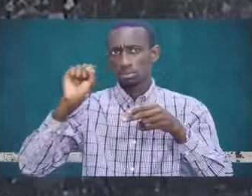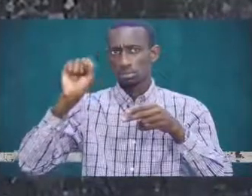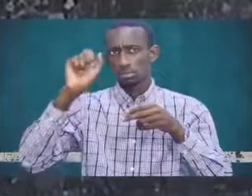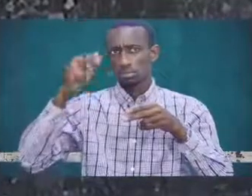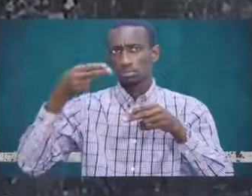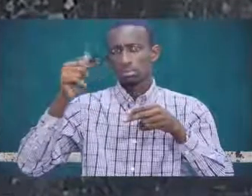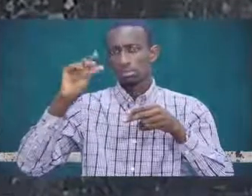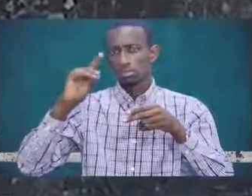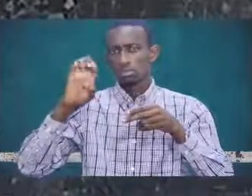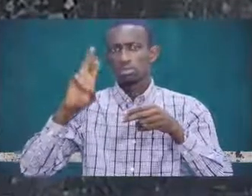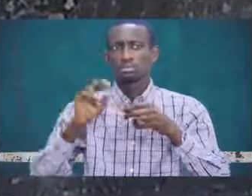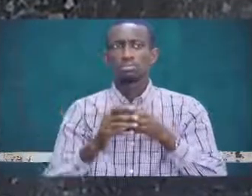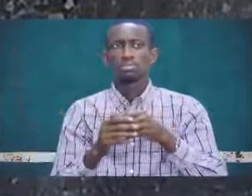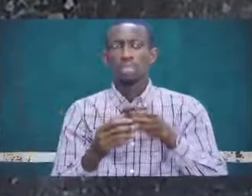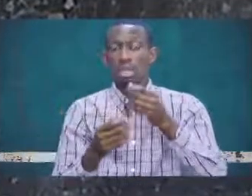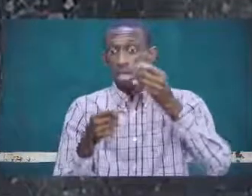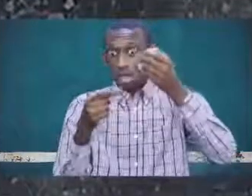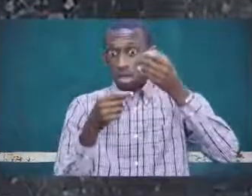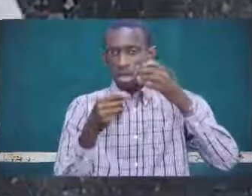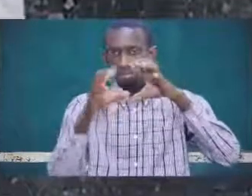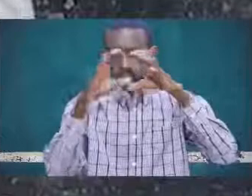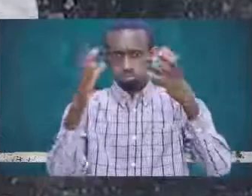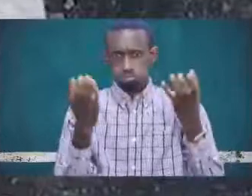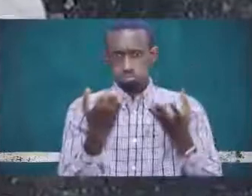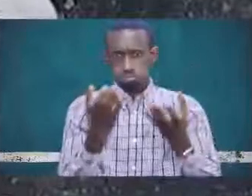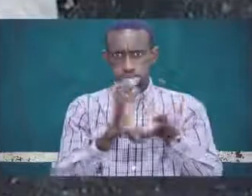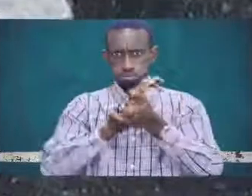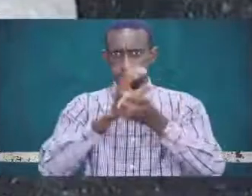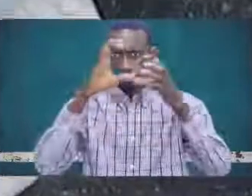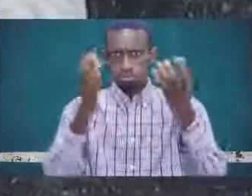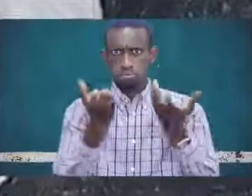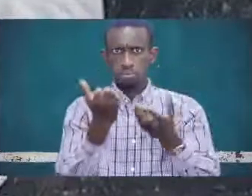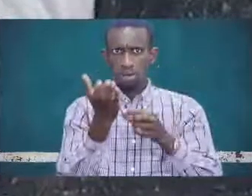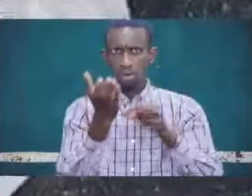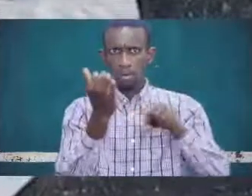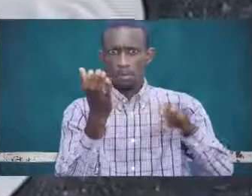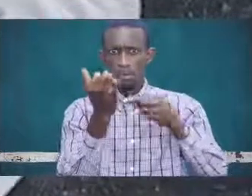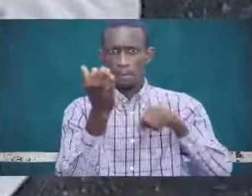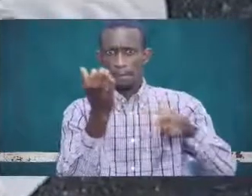sphincter. This one is called the pyloric sphincter. These two muscles, sphincters,